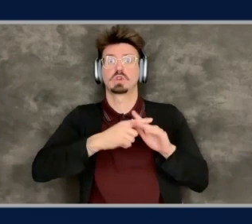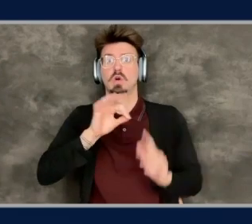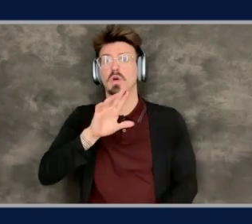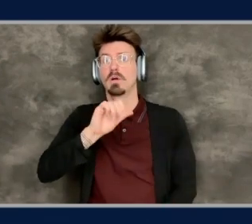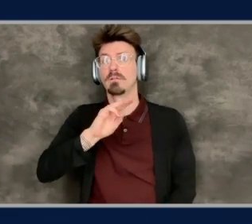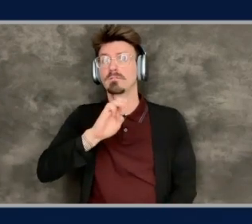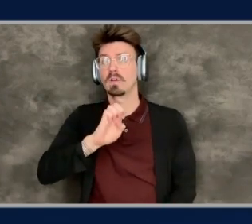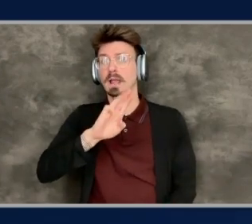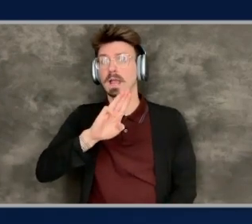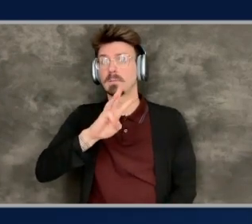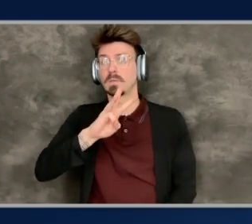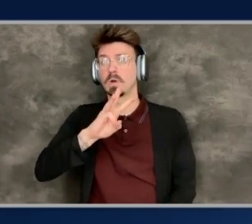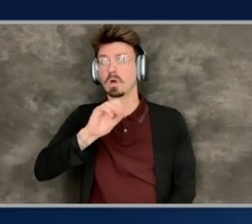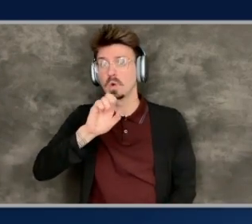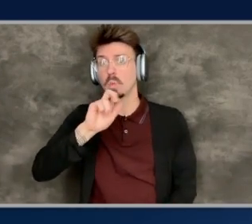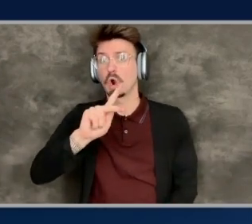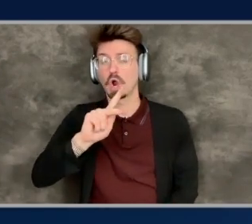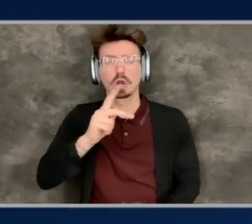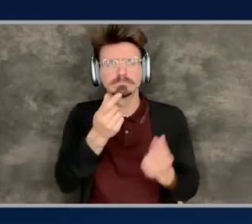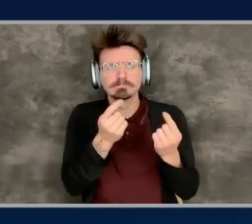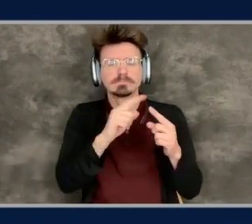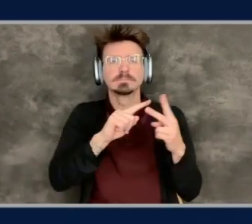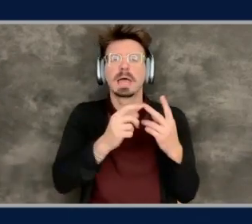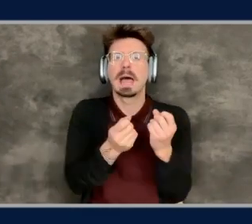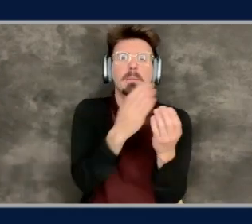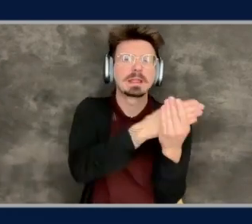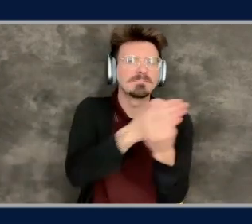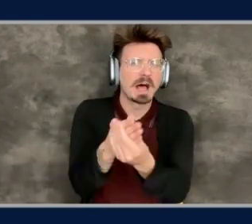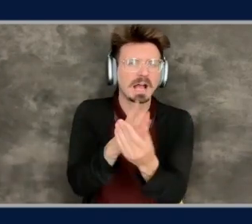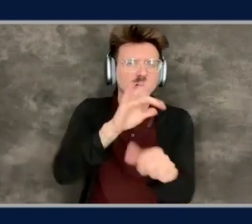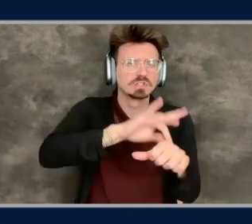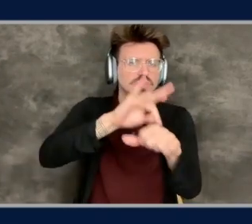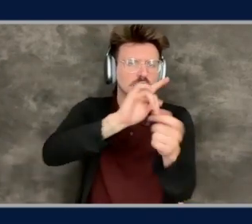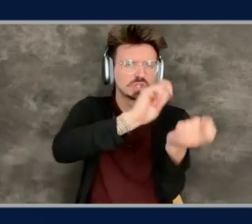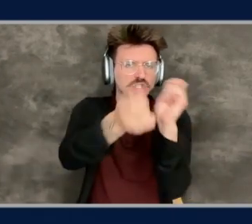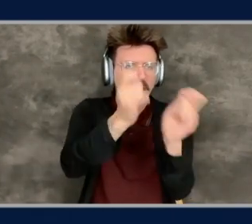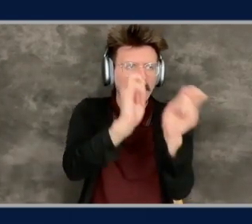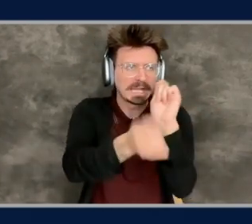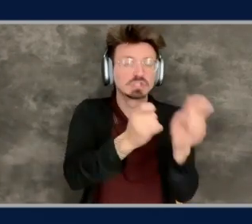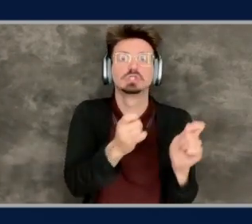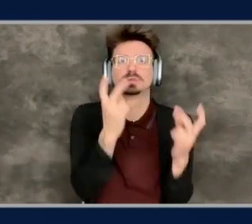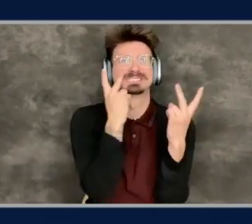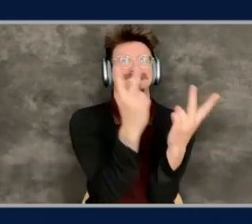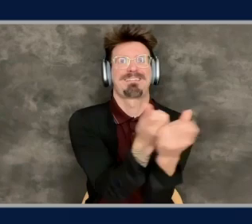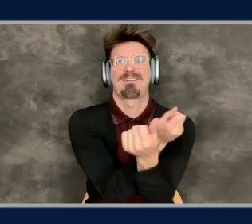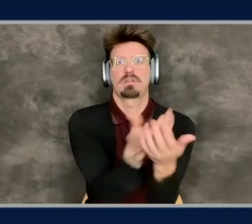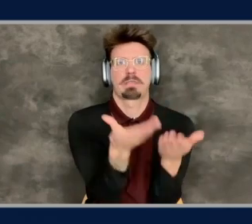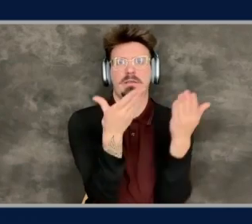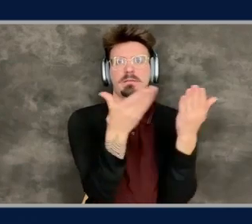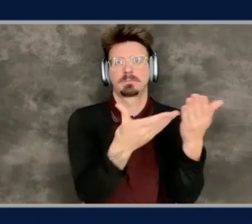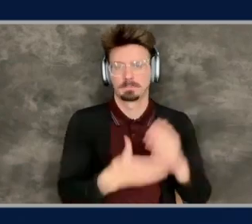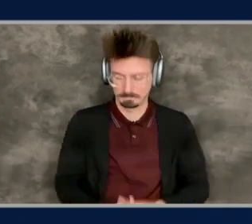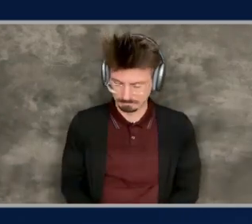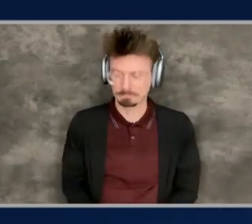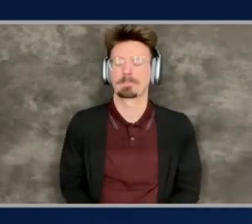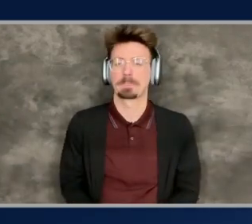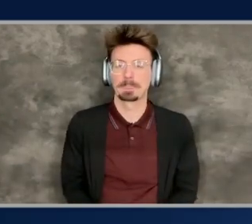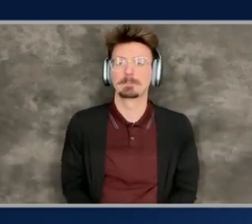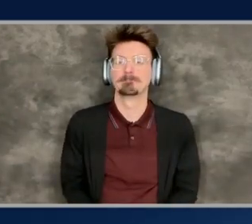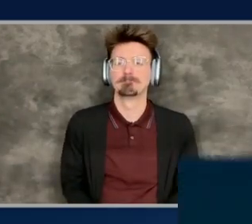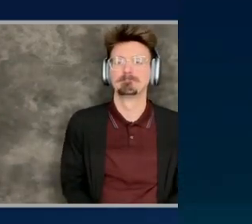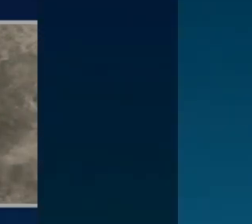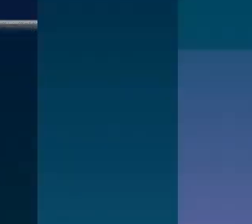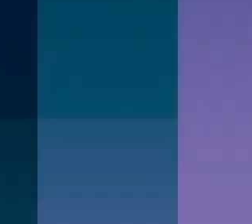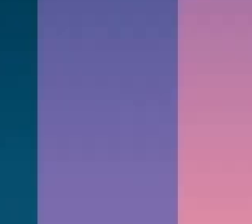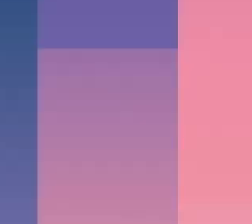transformed, how many files that were changed. You can get all of that information, right? So now, before I go, so here's what it is. This